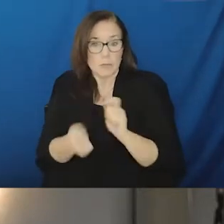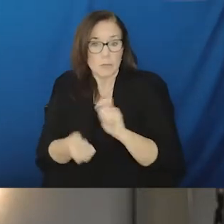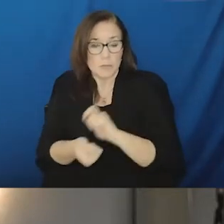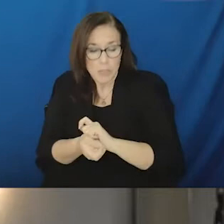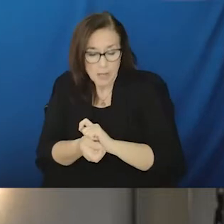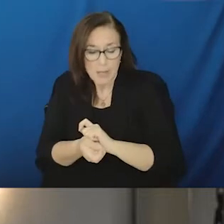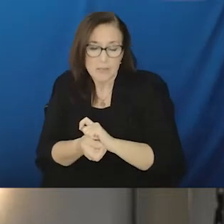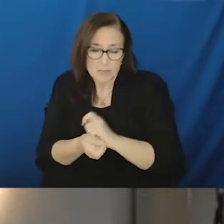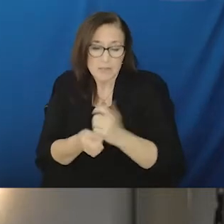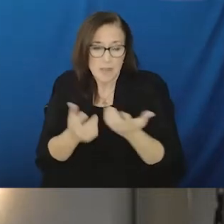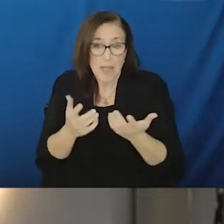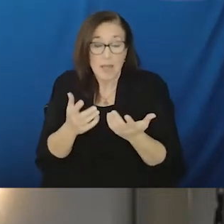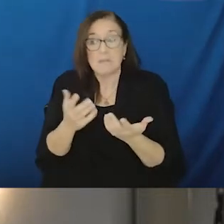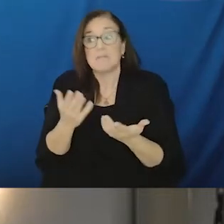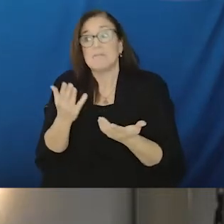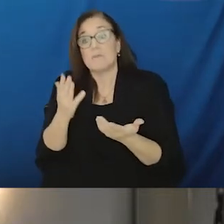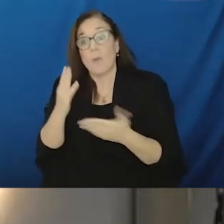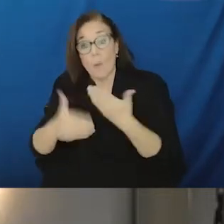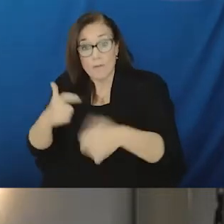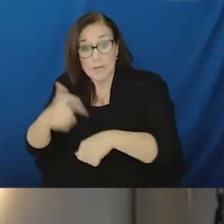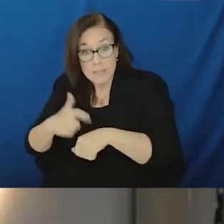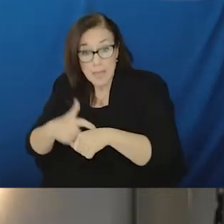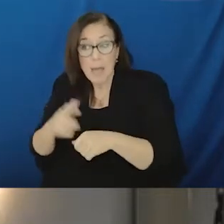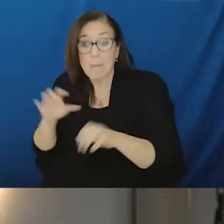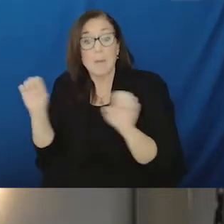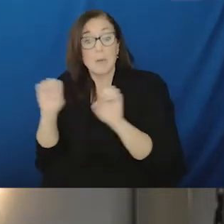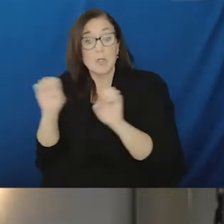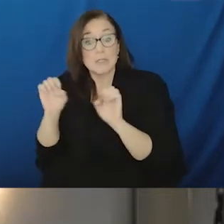emergency authorization use to full usage.